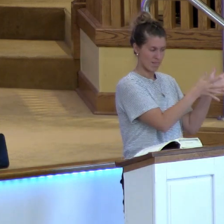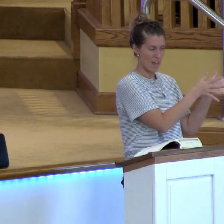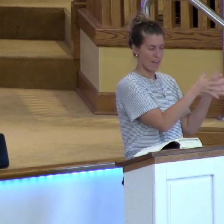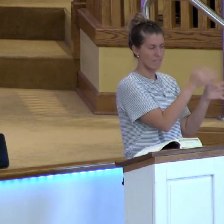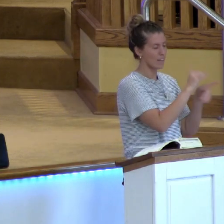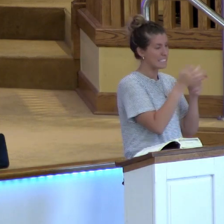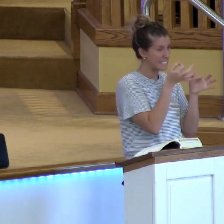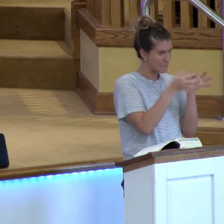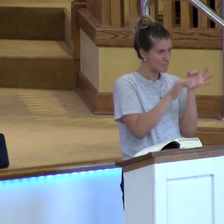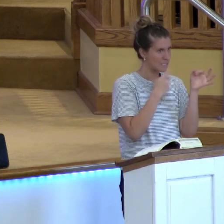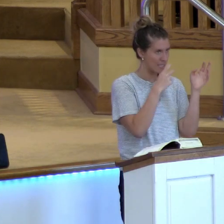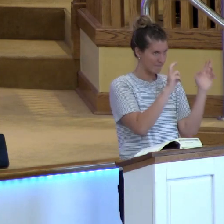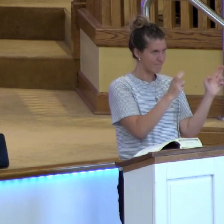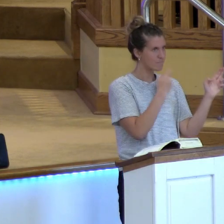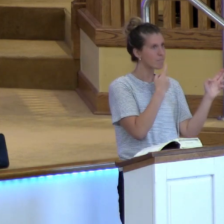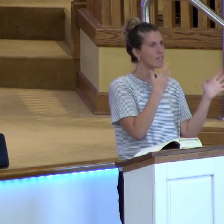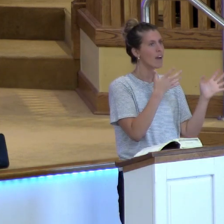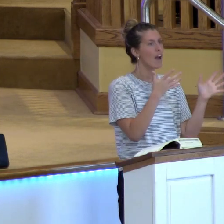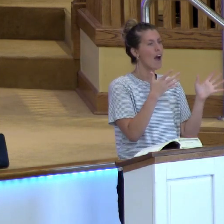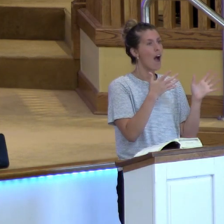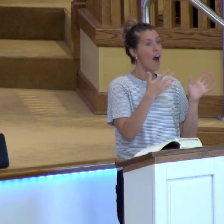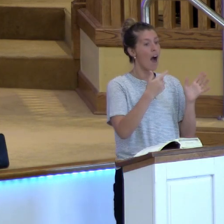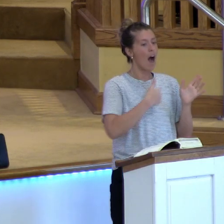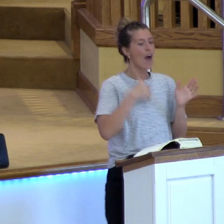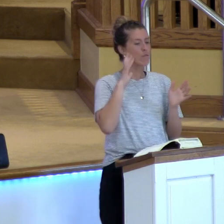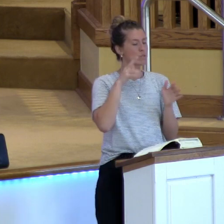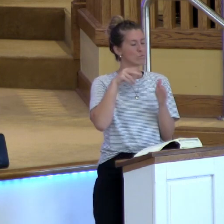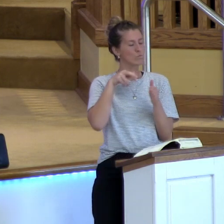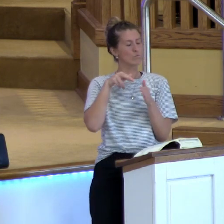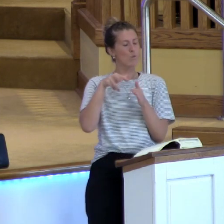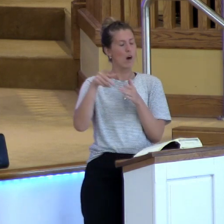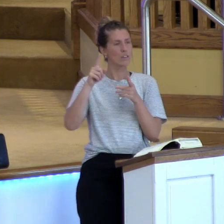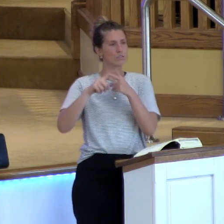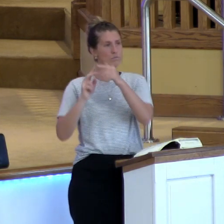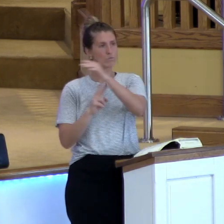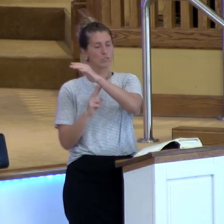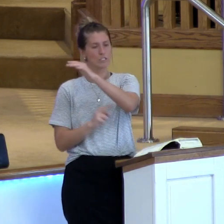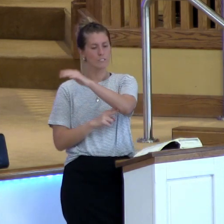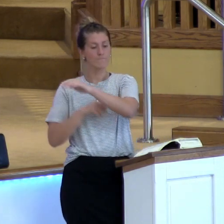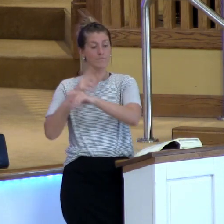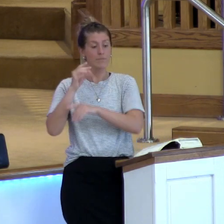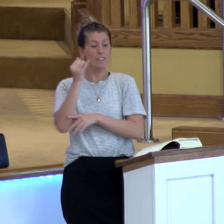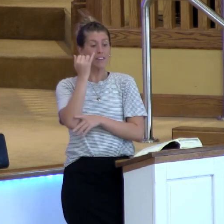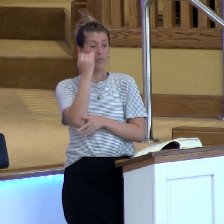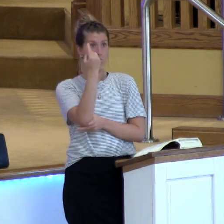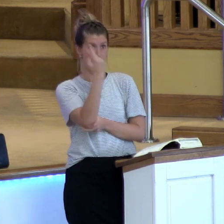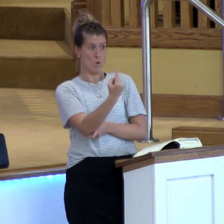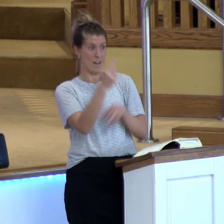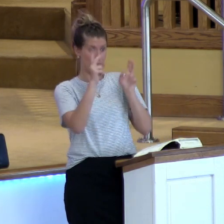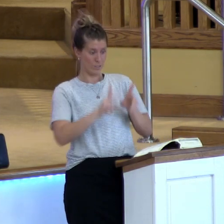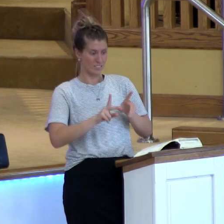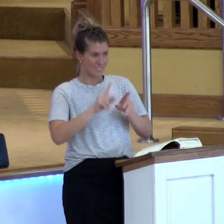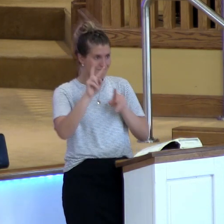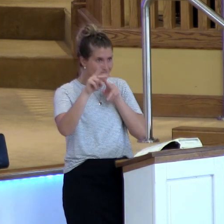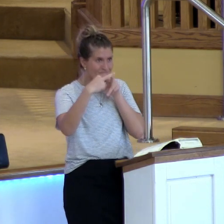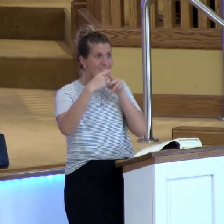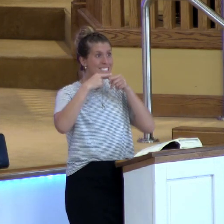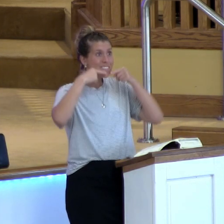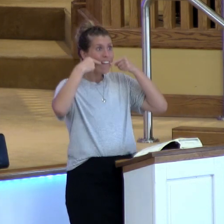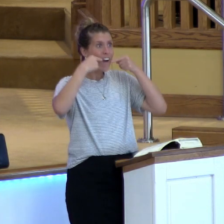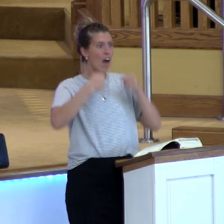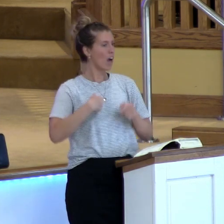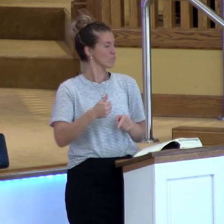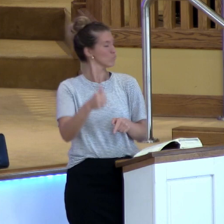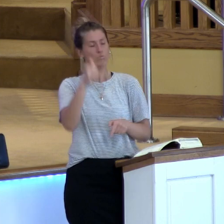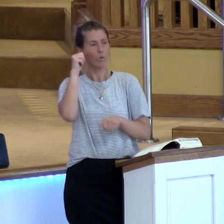that simply said this: I'm going to walk to the bridge today, and if one person smiles at me, I will